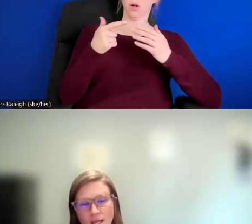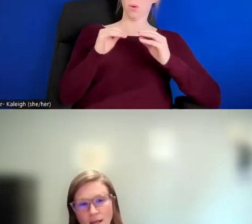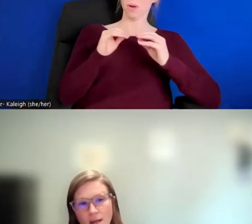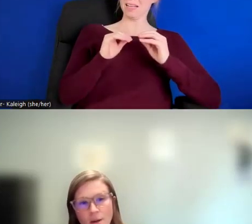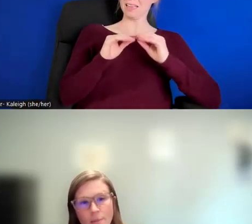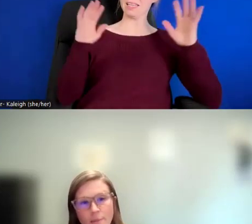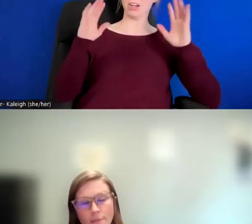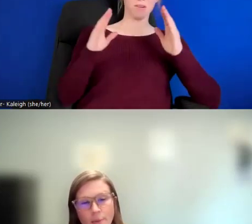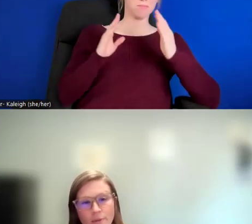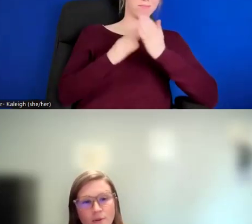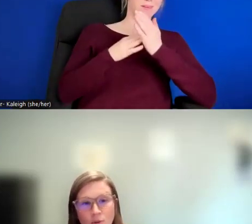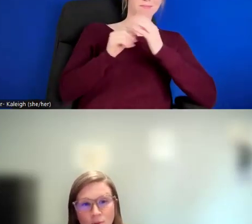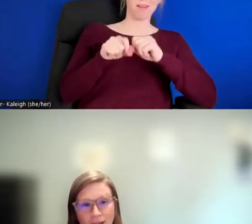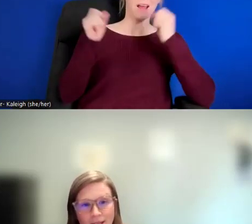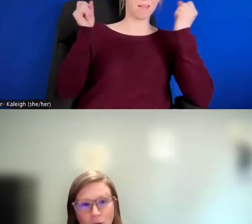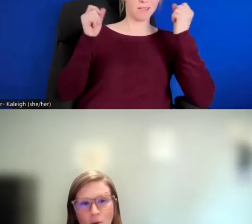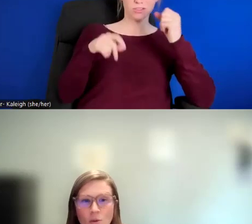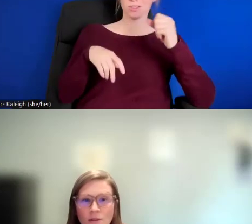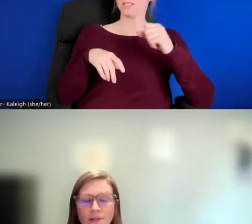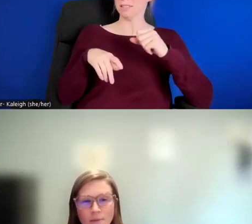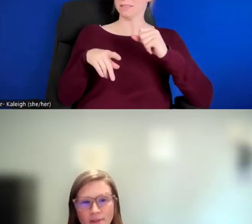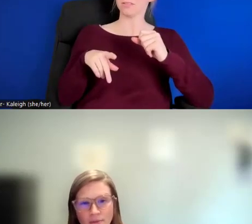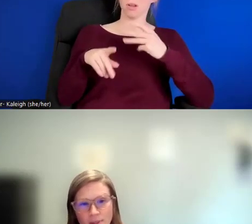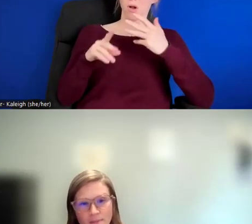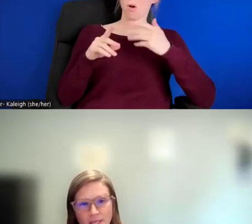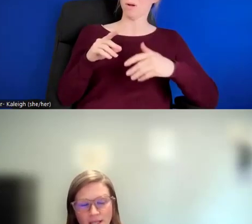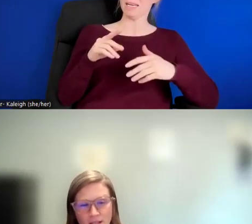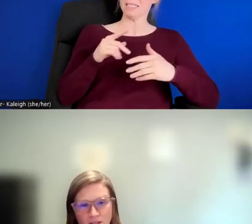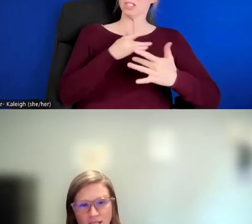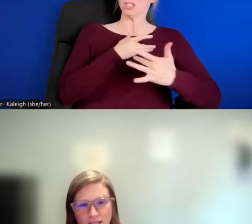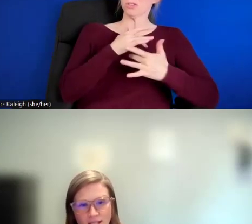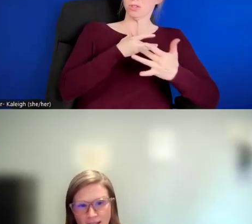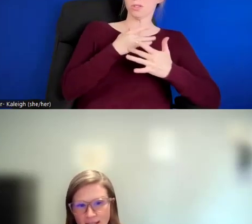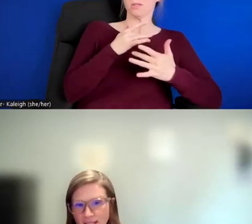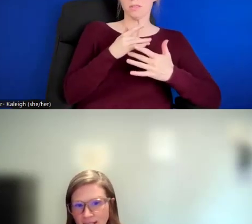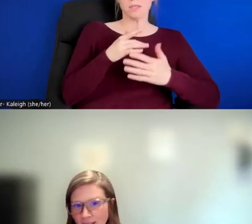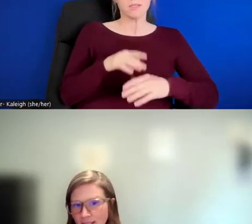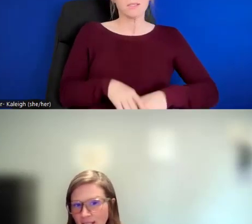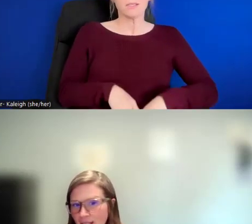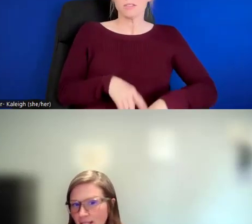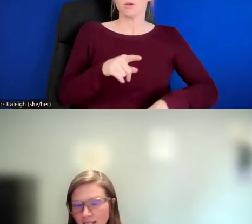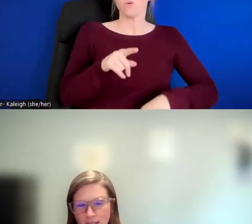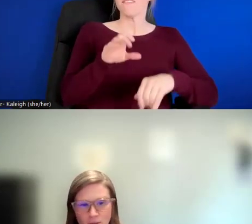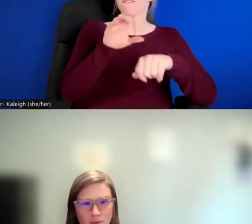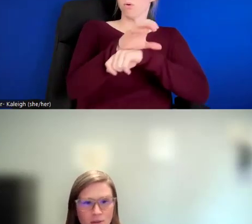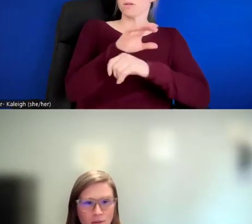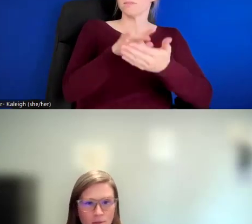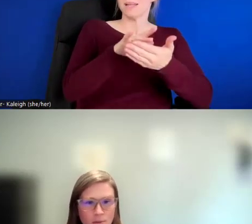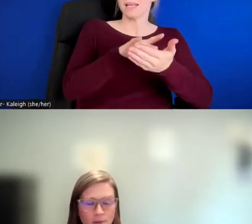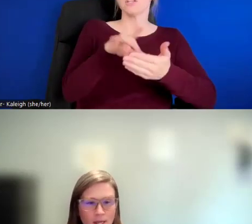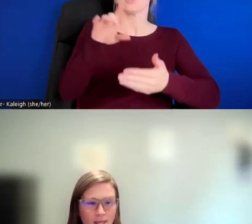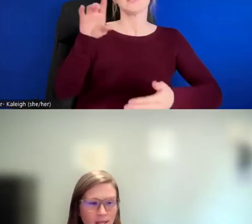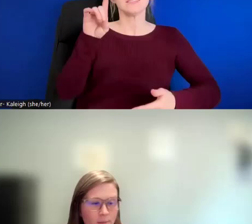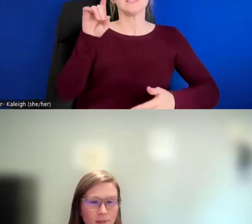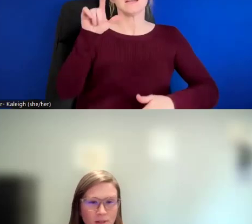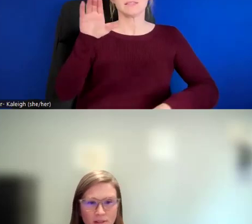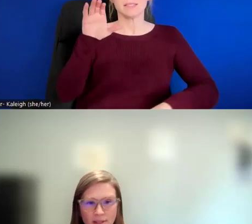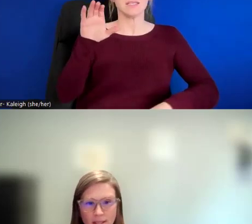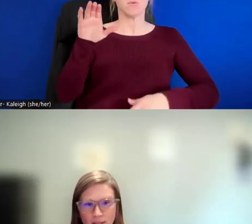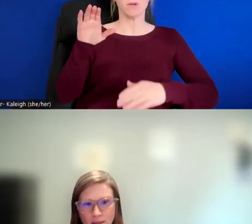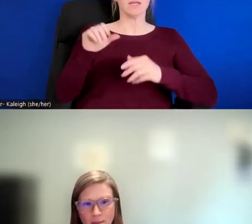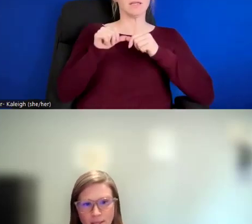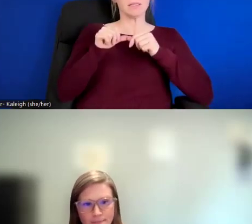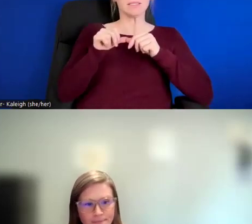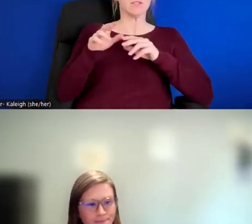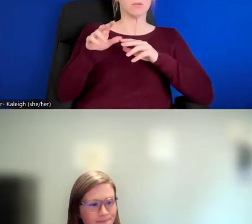issues, both new and old, with forced medication that DLC continues to observe